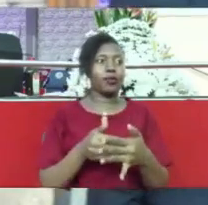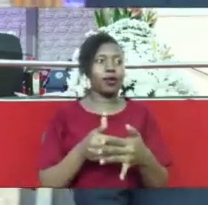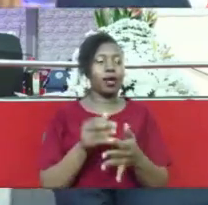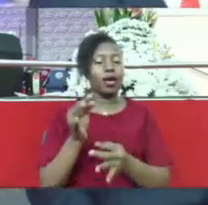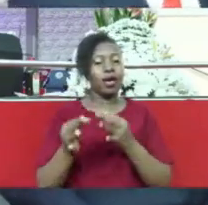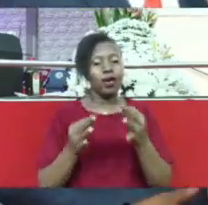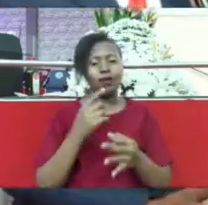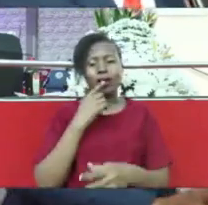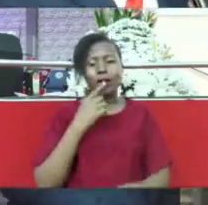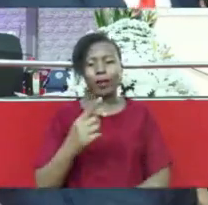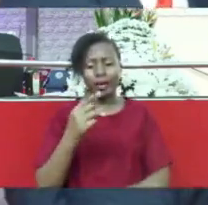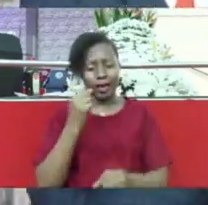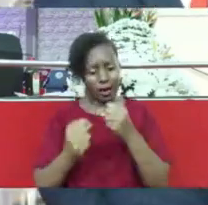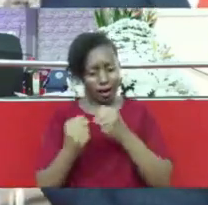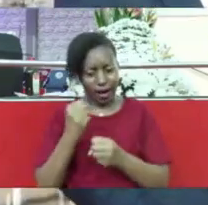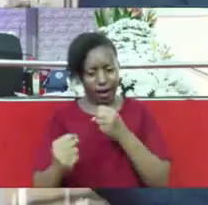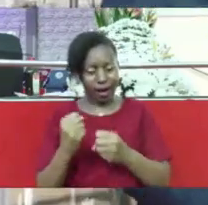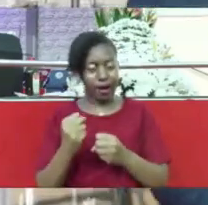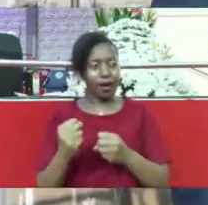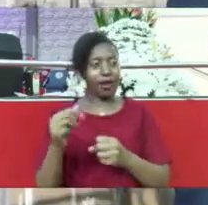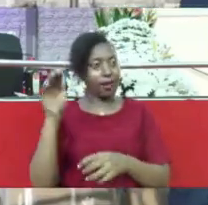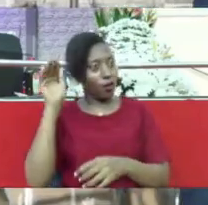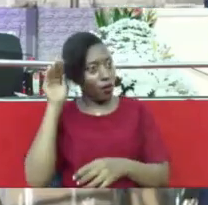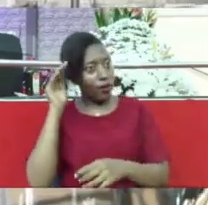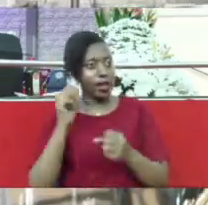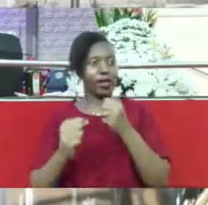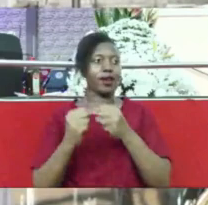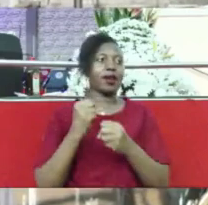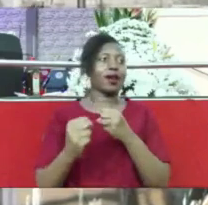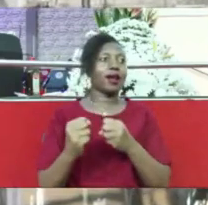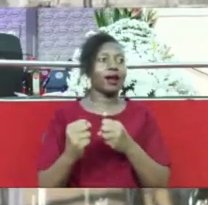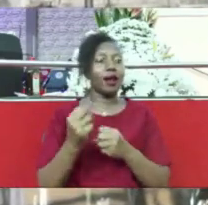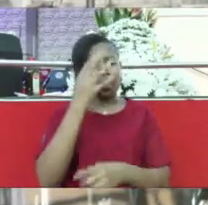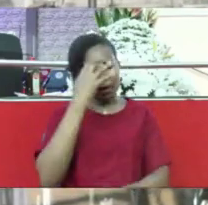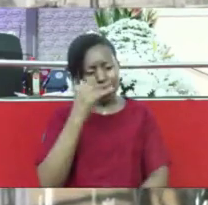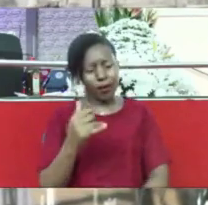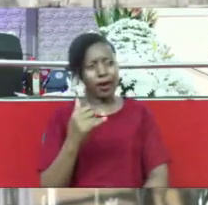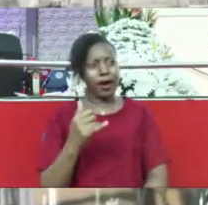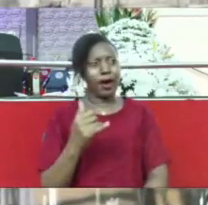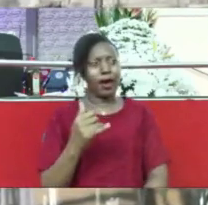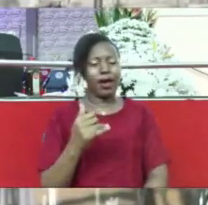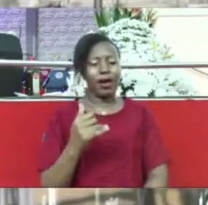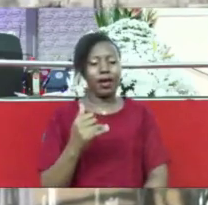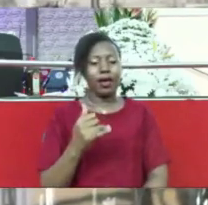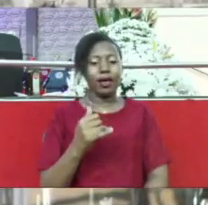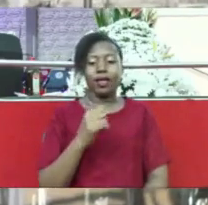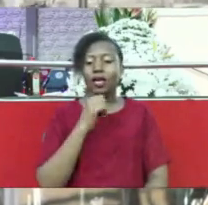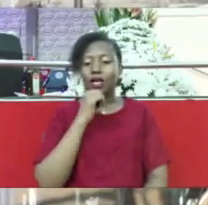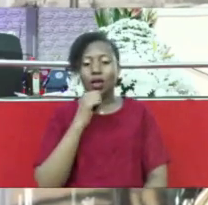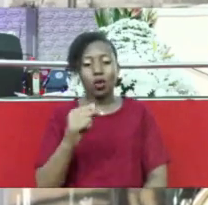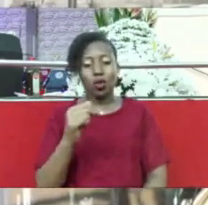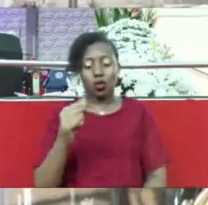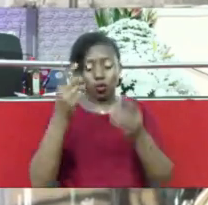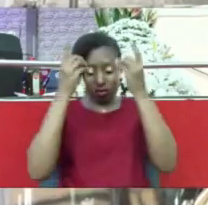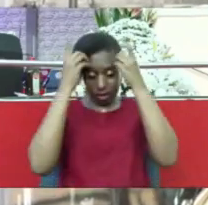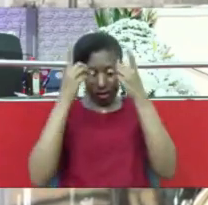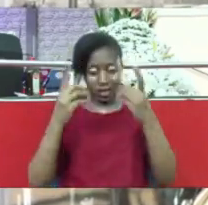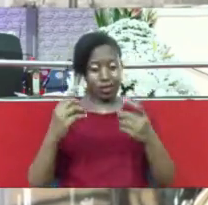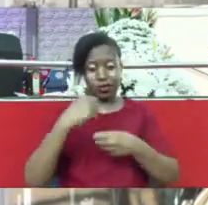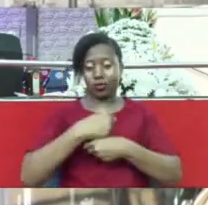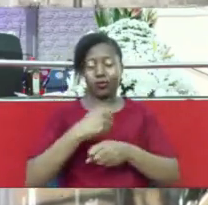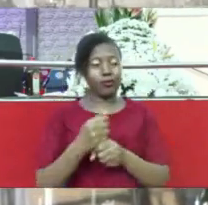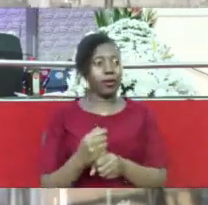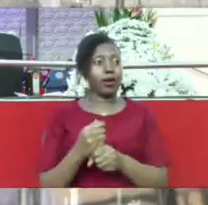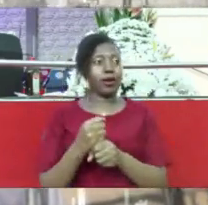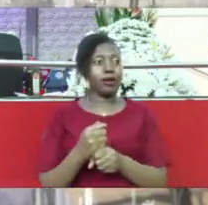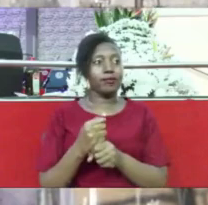run. Wakiambiwa kimbia they run. Wanakimbia. They have not that self-drive, self-will. Hawana ule uzito ama